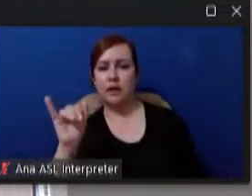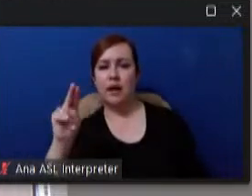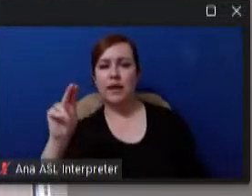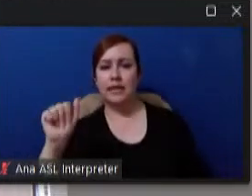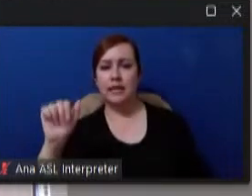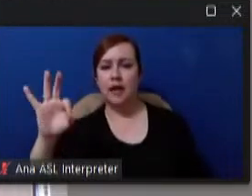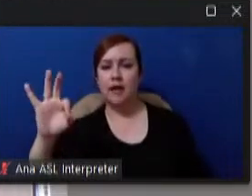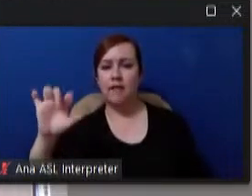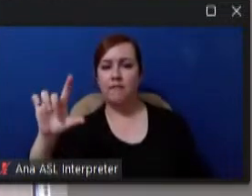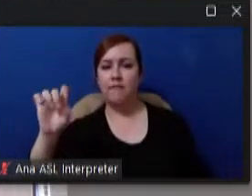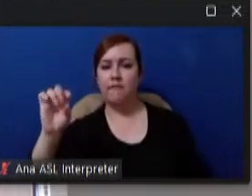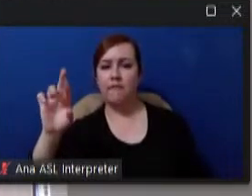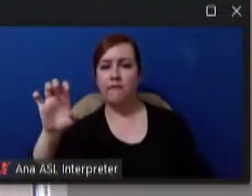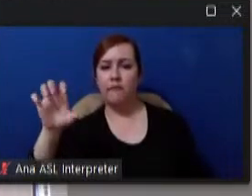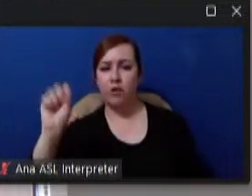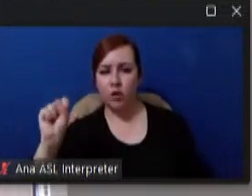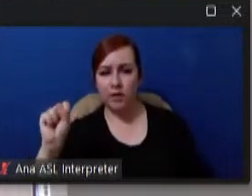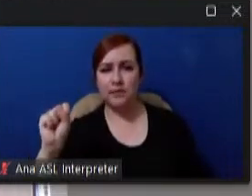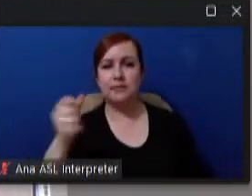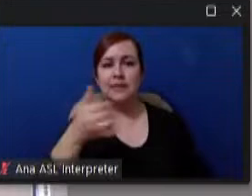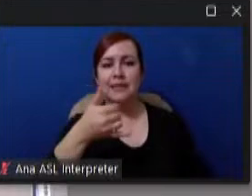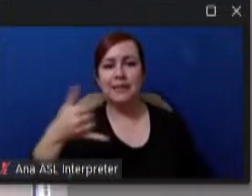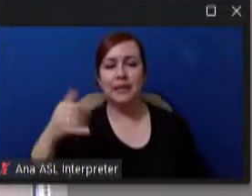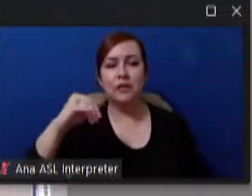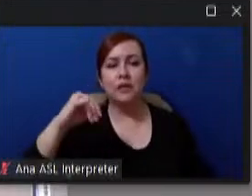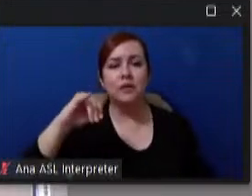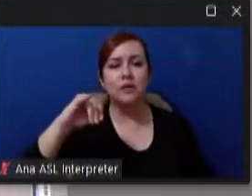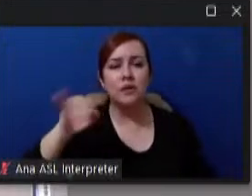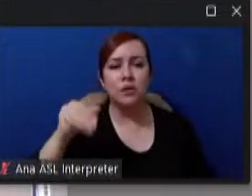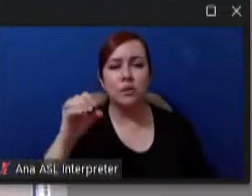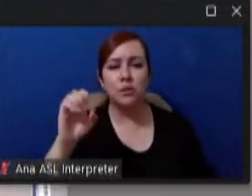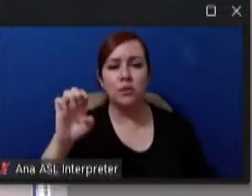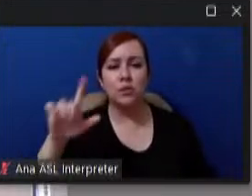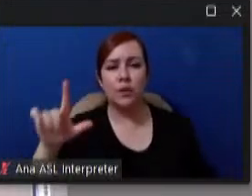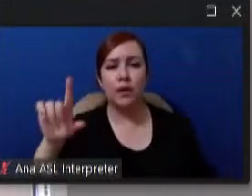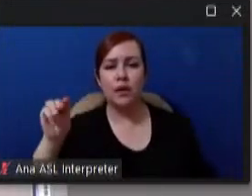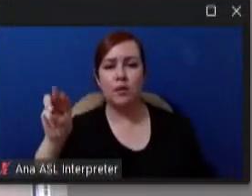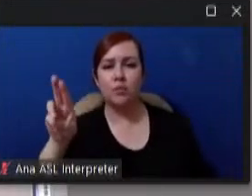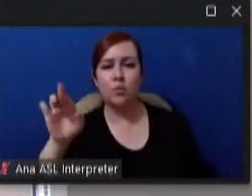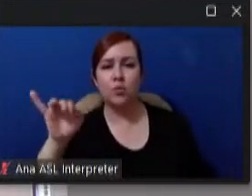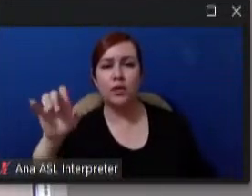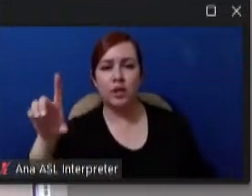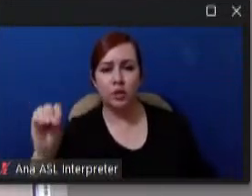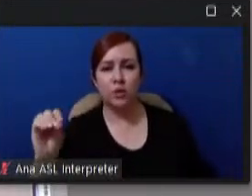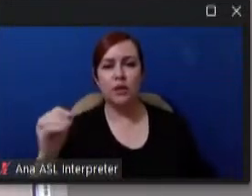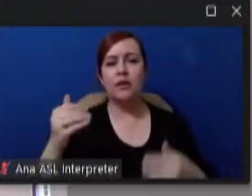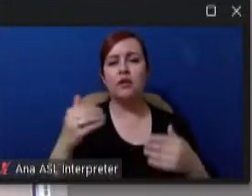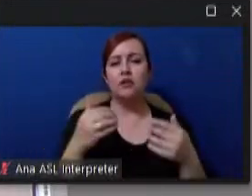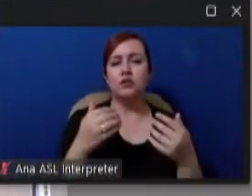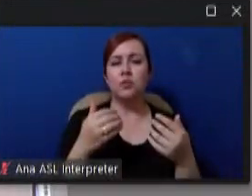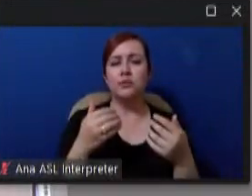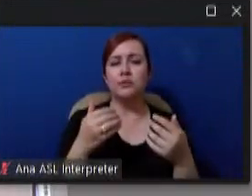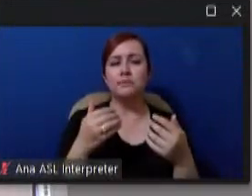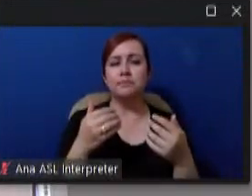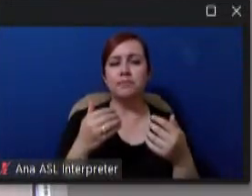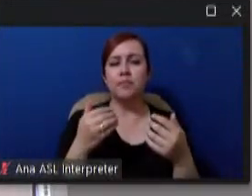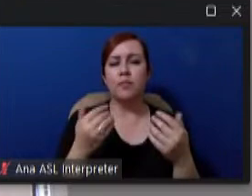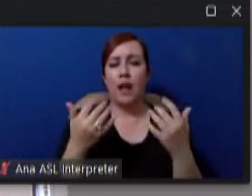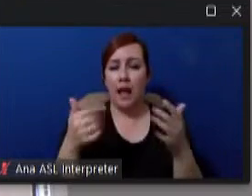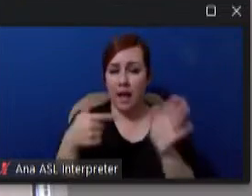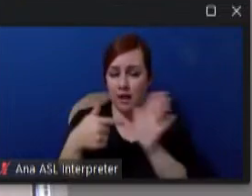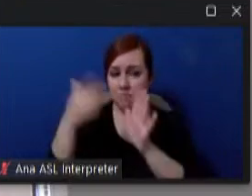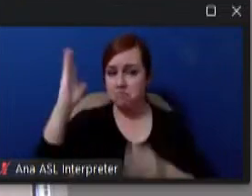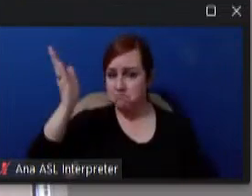opportunity to present a report during this hearing on access